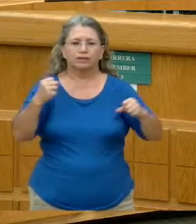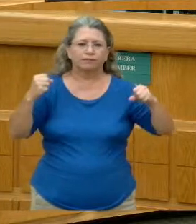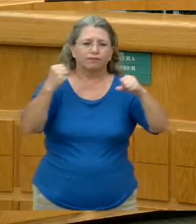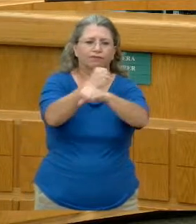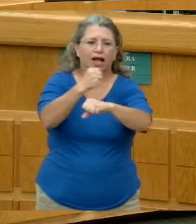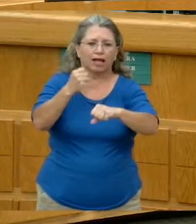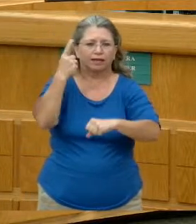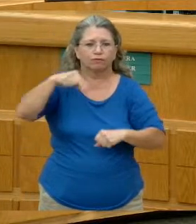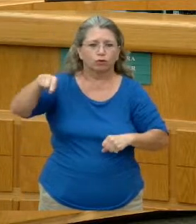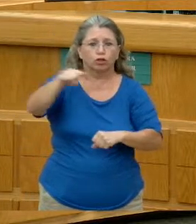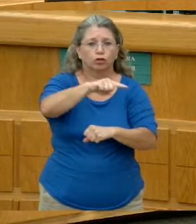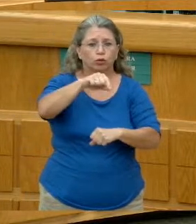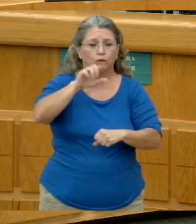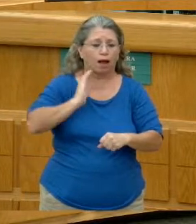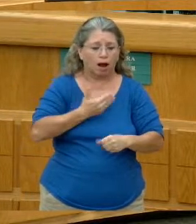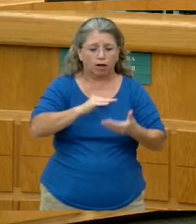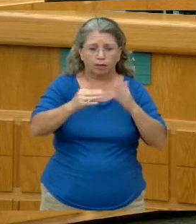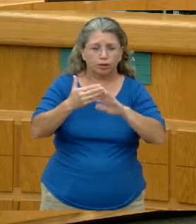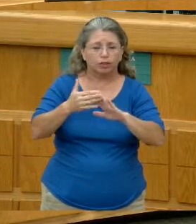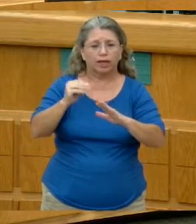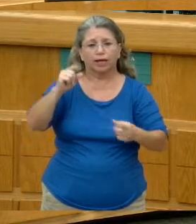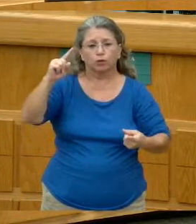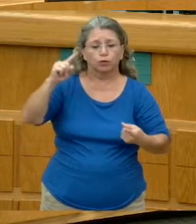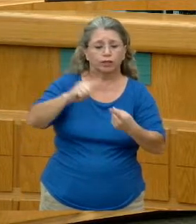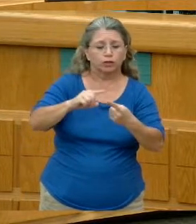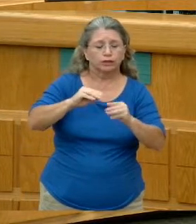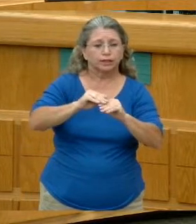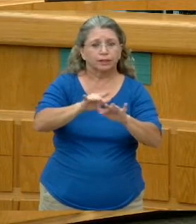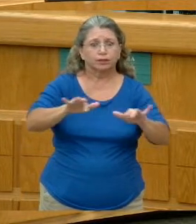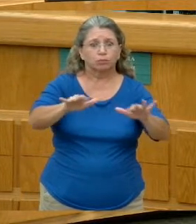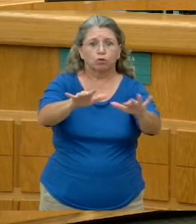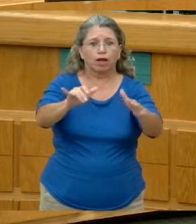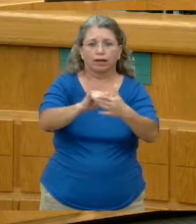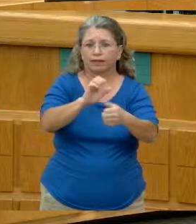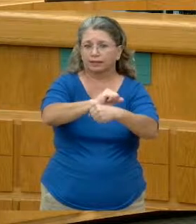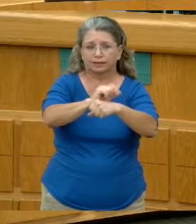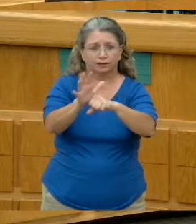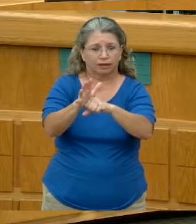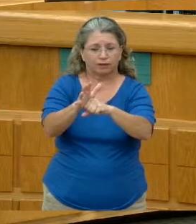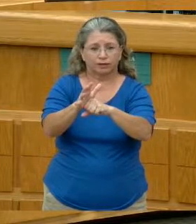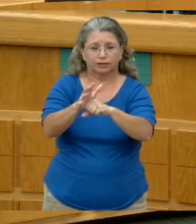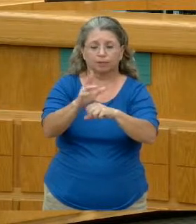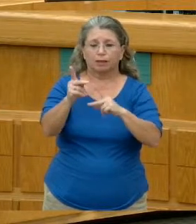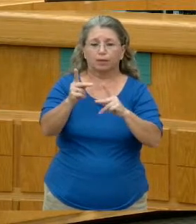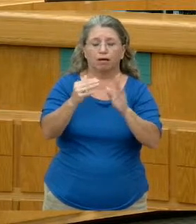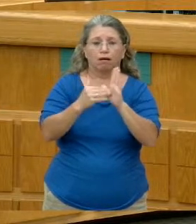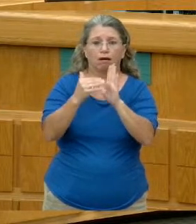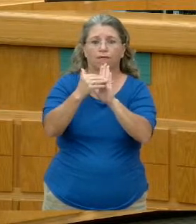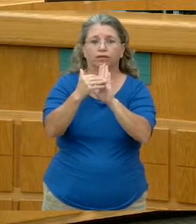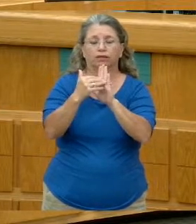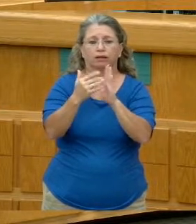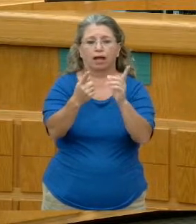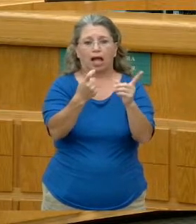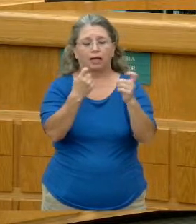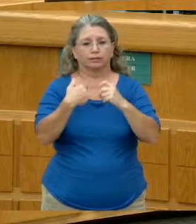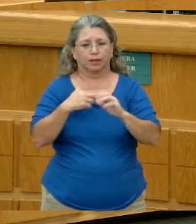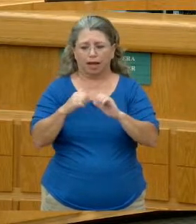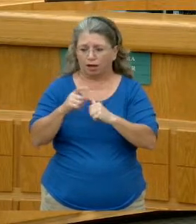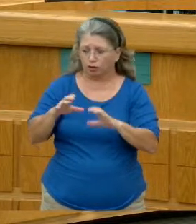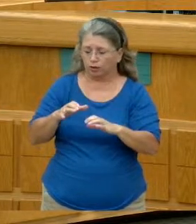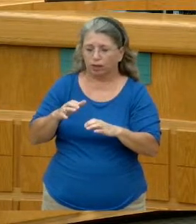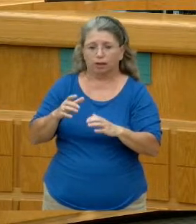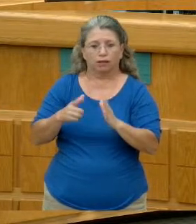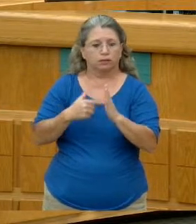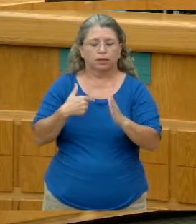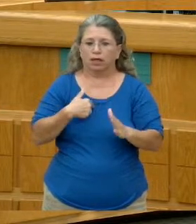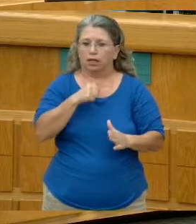community, and reducing the spread of this virus. I get asked constantly, how are you doing? Sometimes I don't feel so good. Sometimes